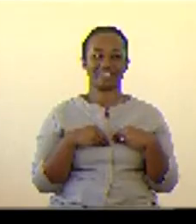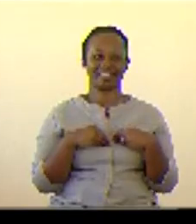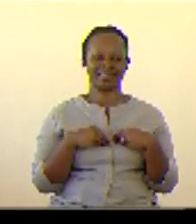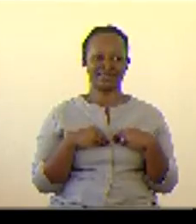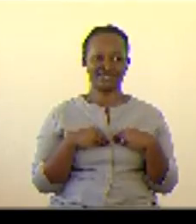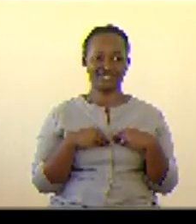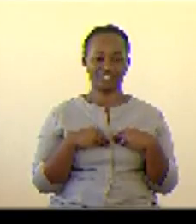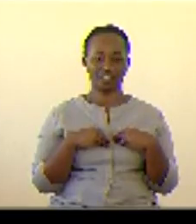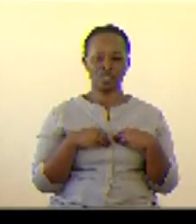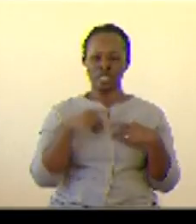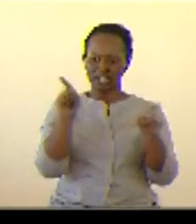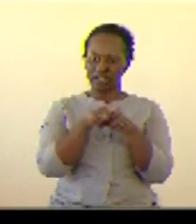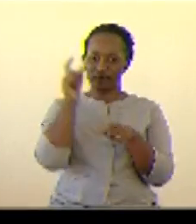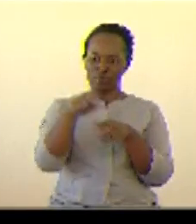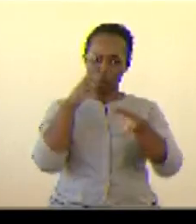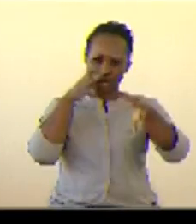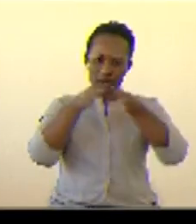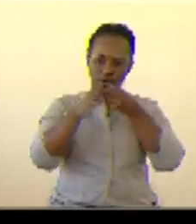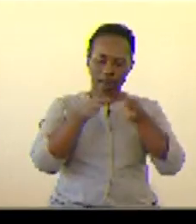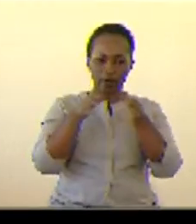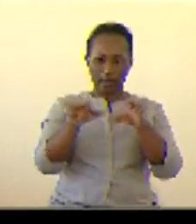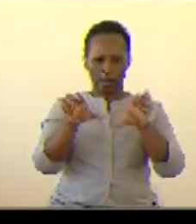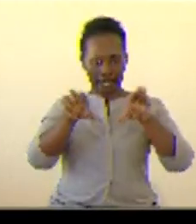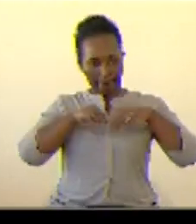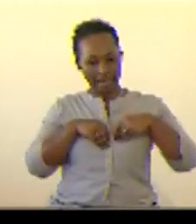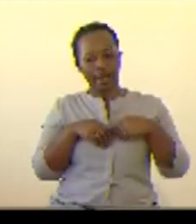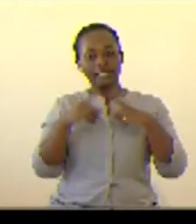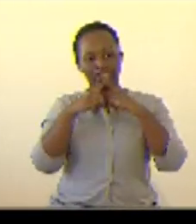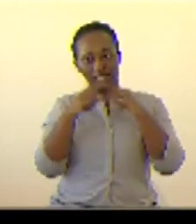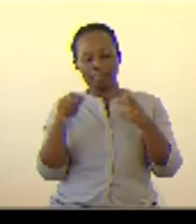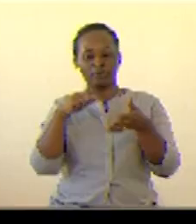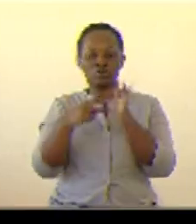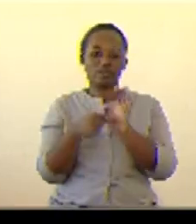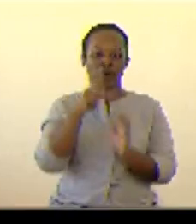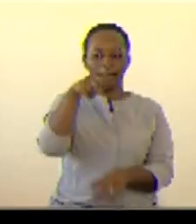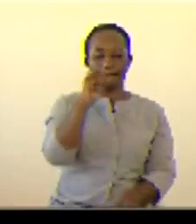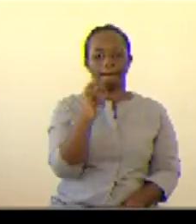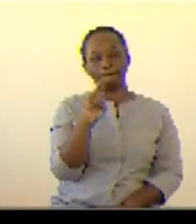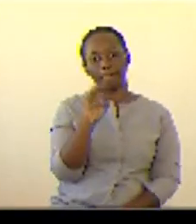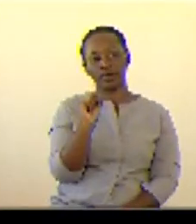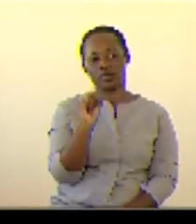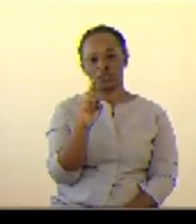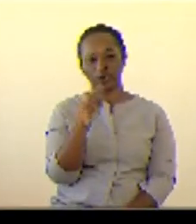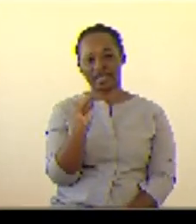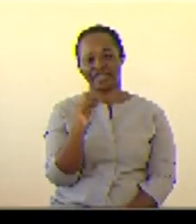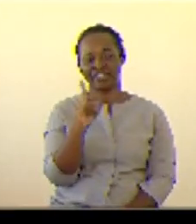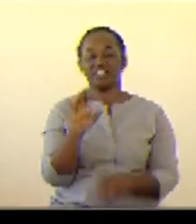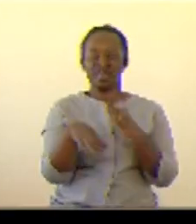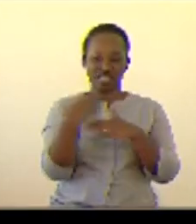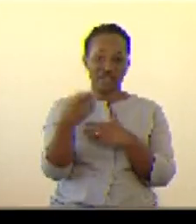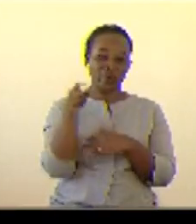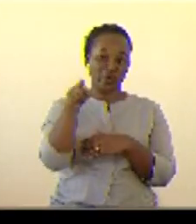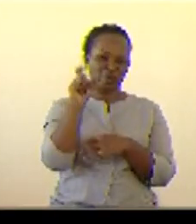Someone convinces you, someone persuades you, and you even end up buying his products even if they are not good.